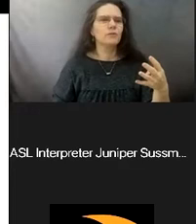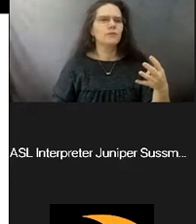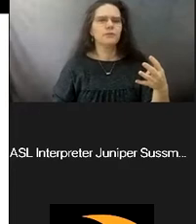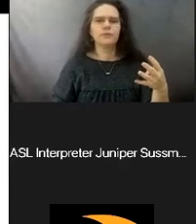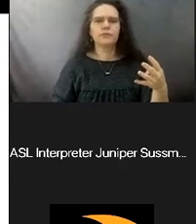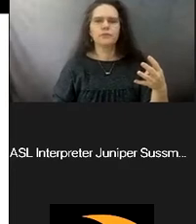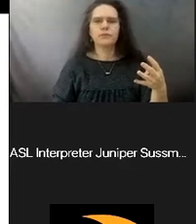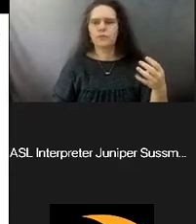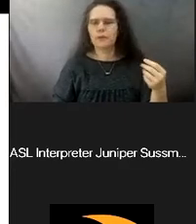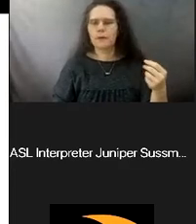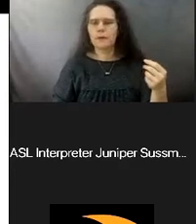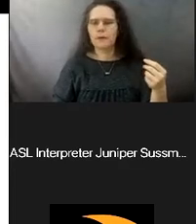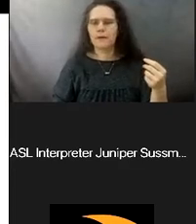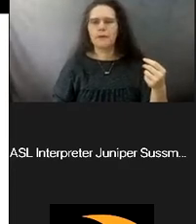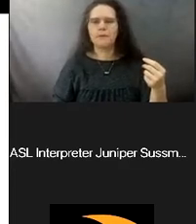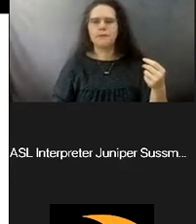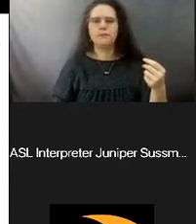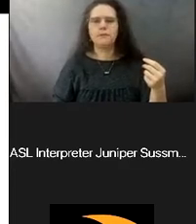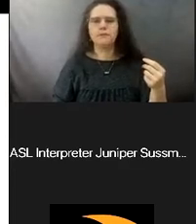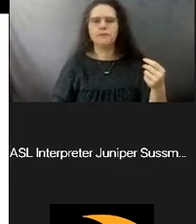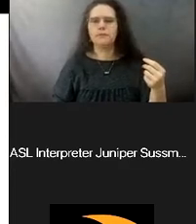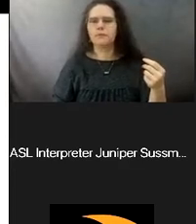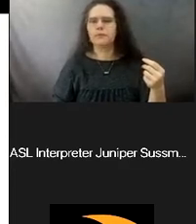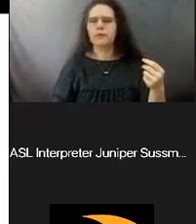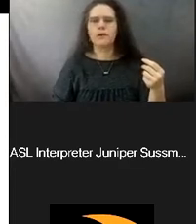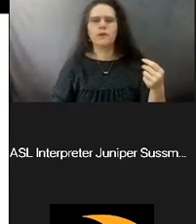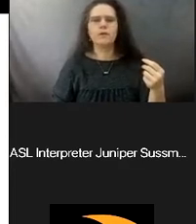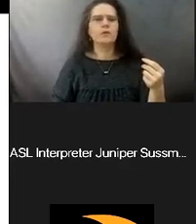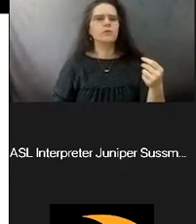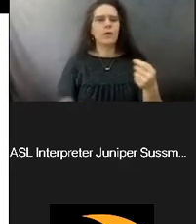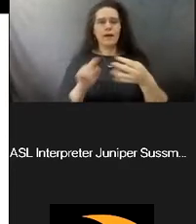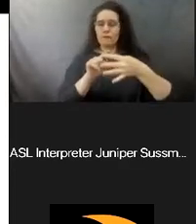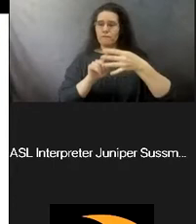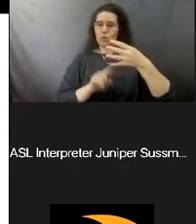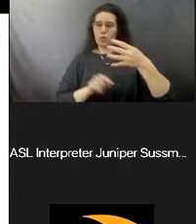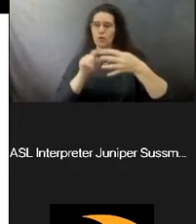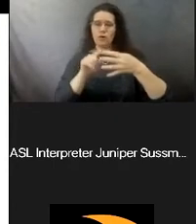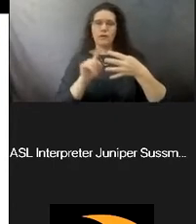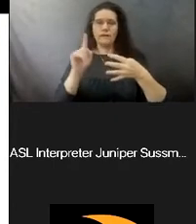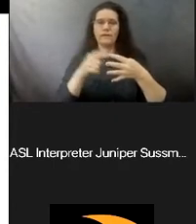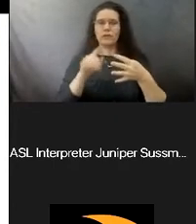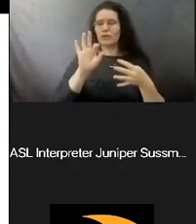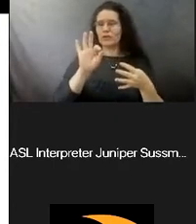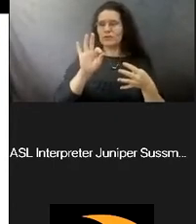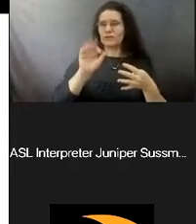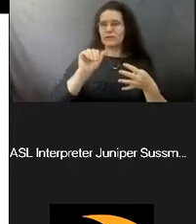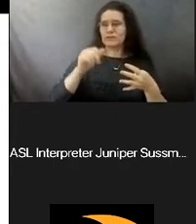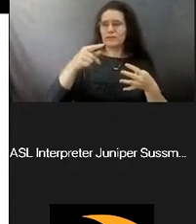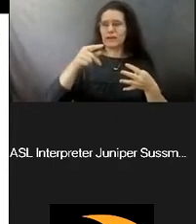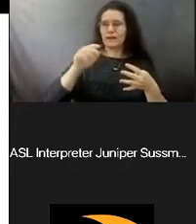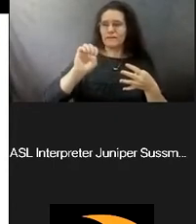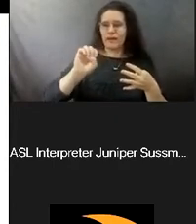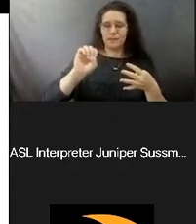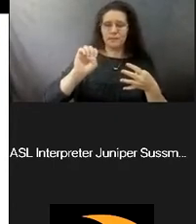here. The first one, as I referenced talking about the laws, is what we call FAPE. Free appropriate public education. This is the